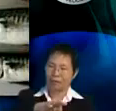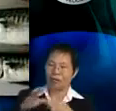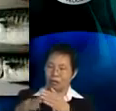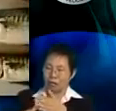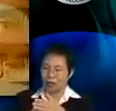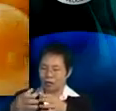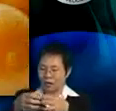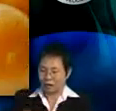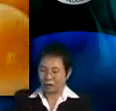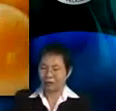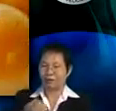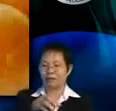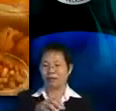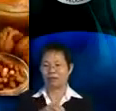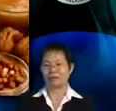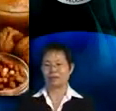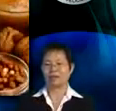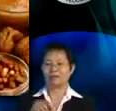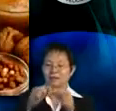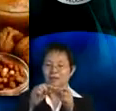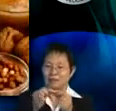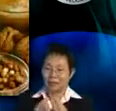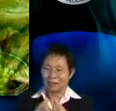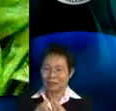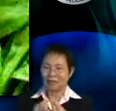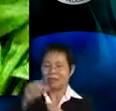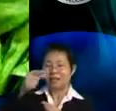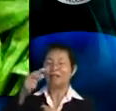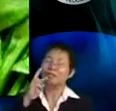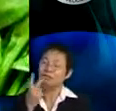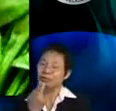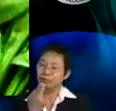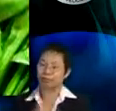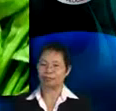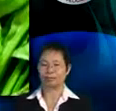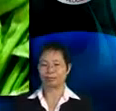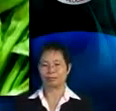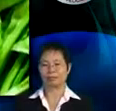fish, eggs, nuts, green vegetables.